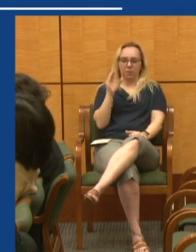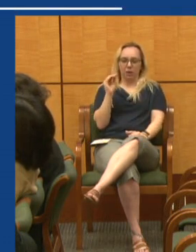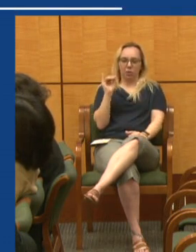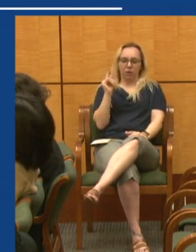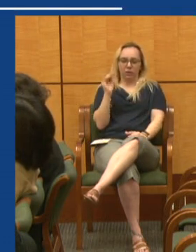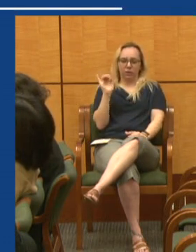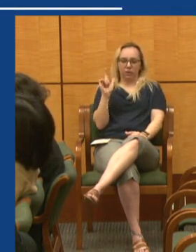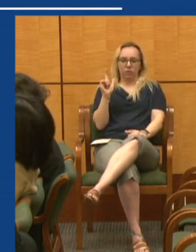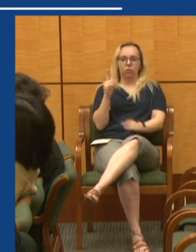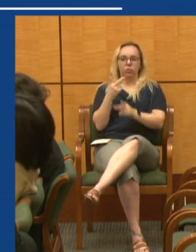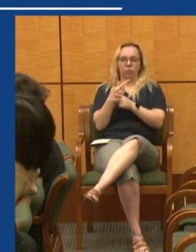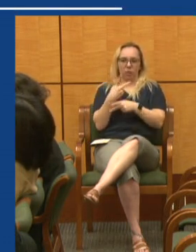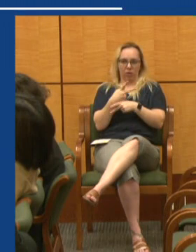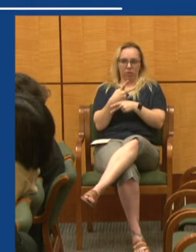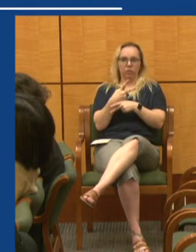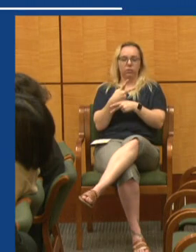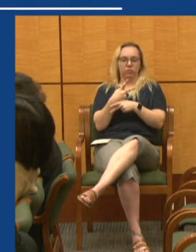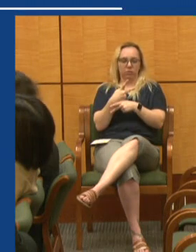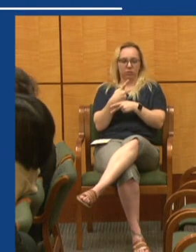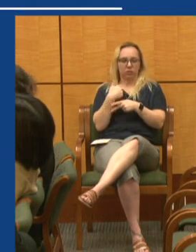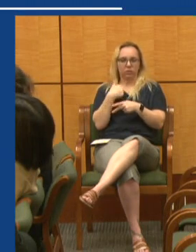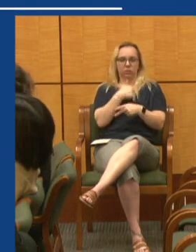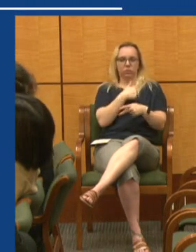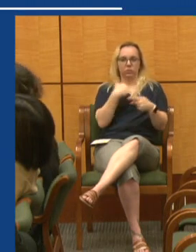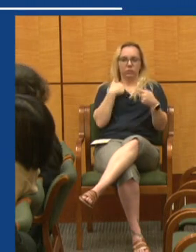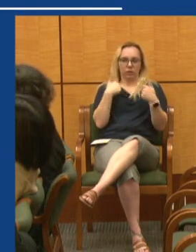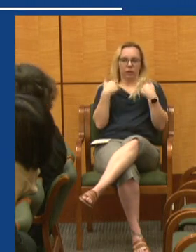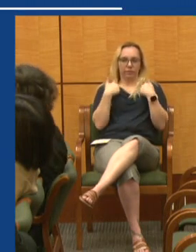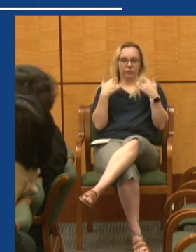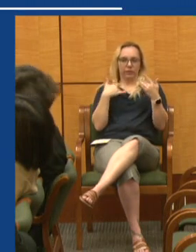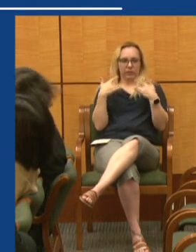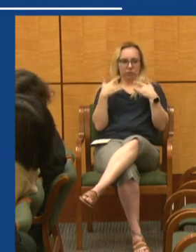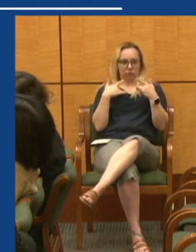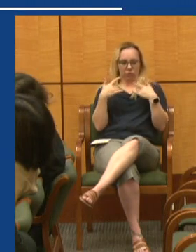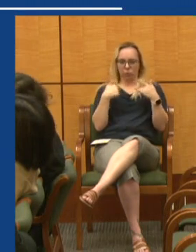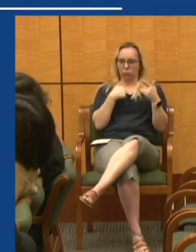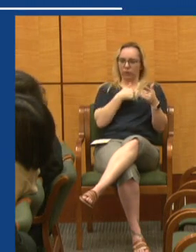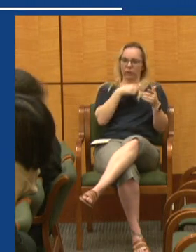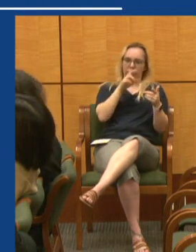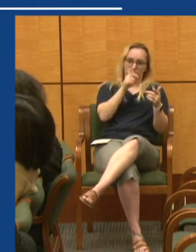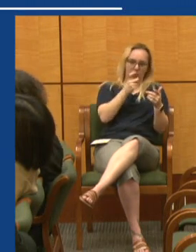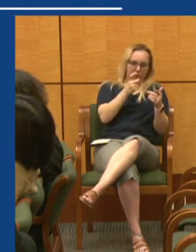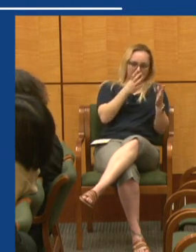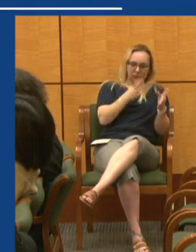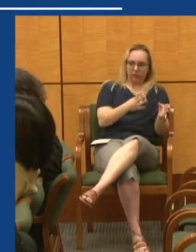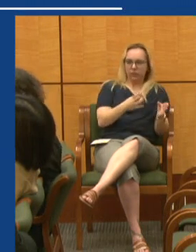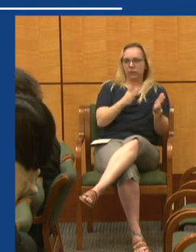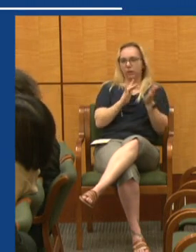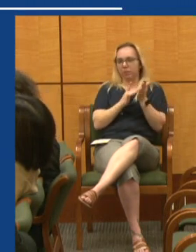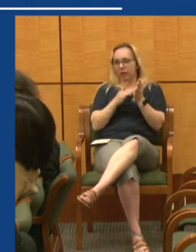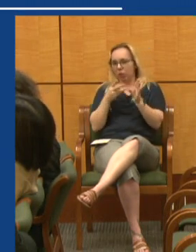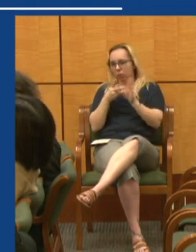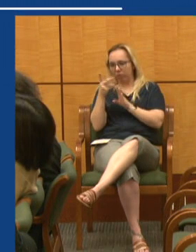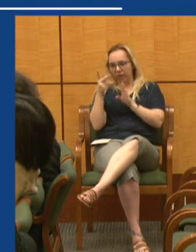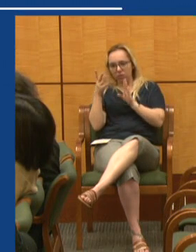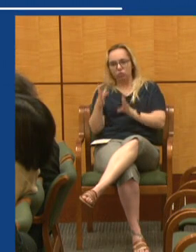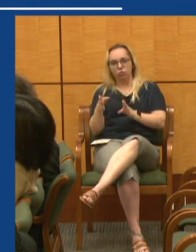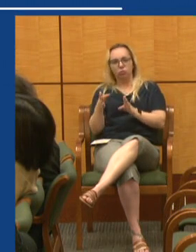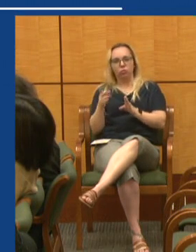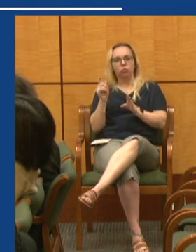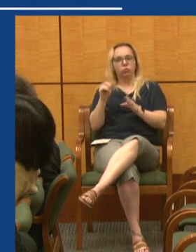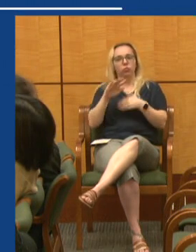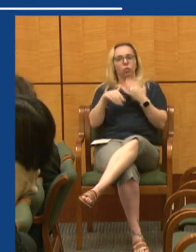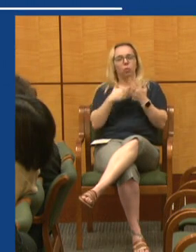particularly creams, that we do have a concern about. We as pharmacists, we as medical professionals should all be concerned about, and that